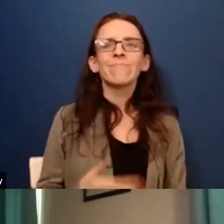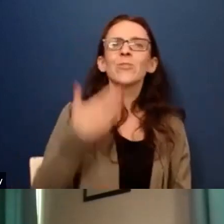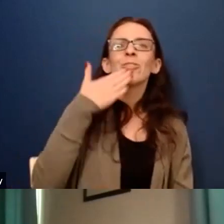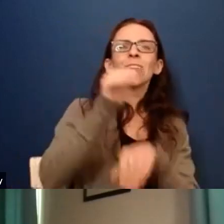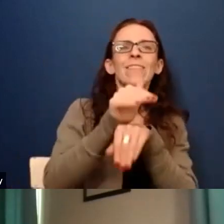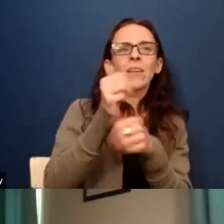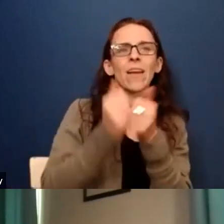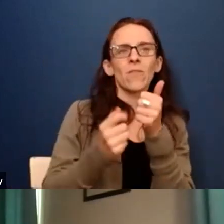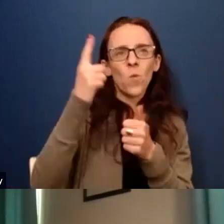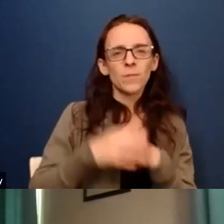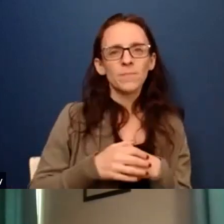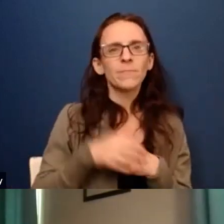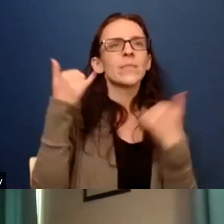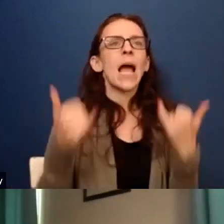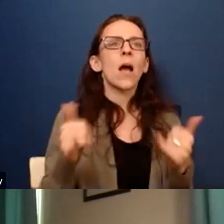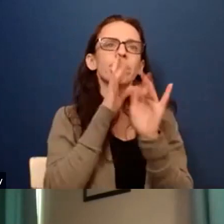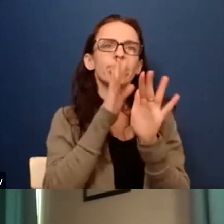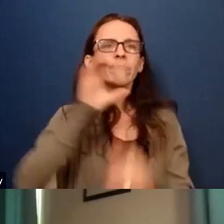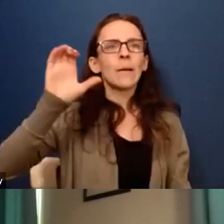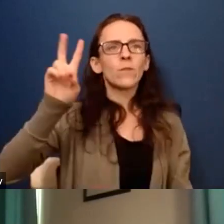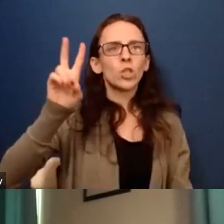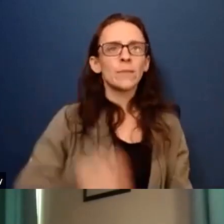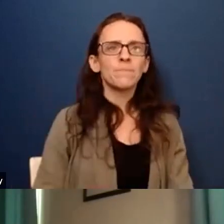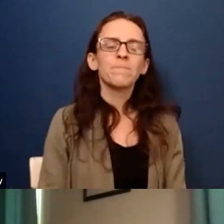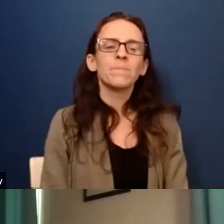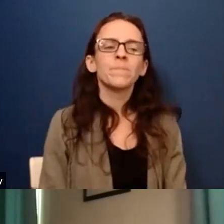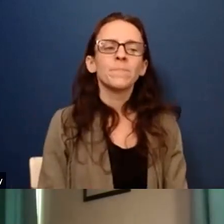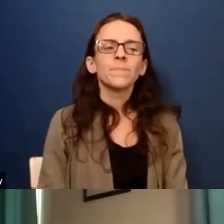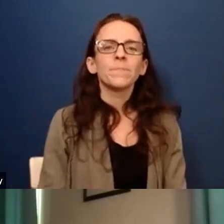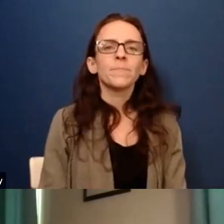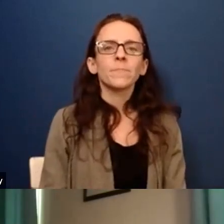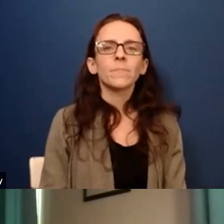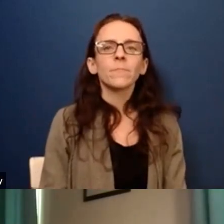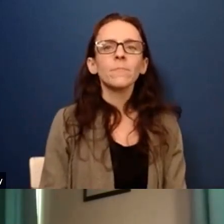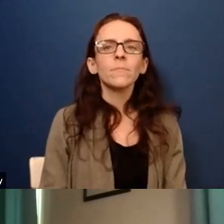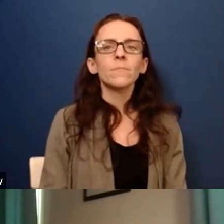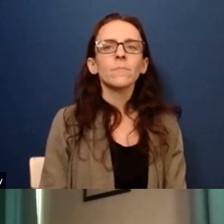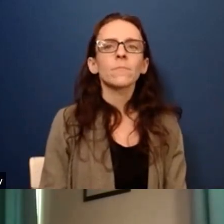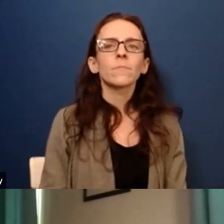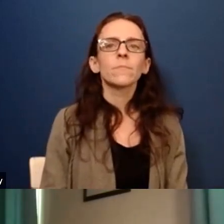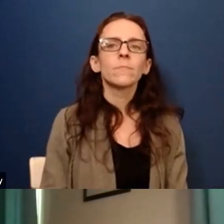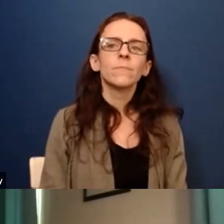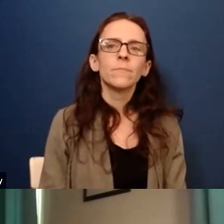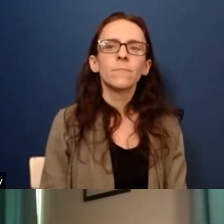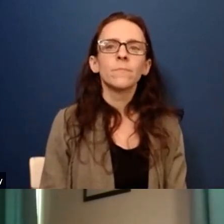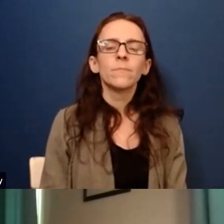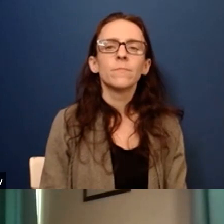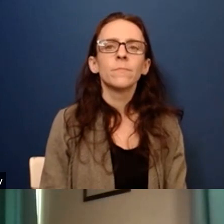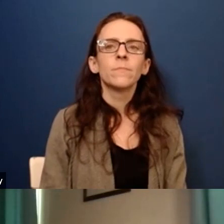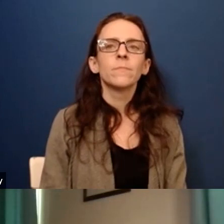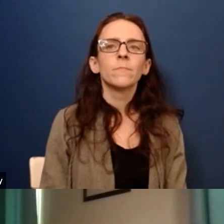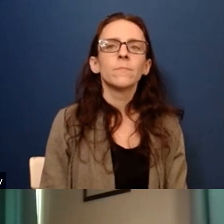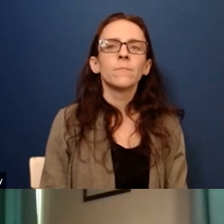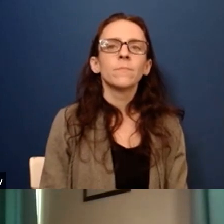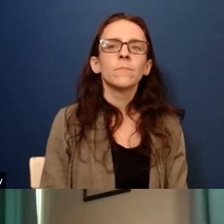everyone. Boa tarde, meu nome é Josiane, é minha intérprete de crioulo. Para que a reunião ali, para obter acesso à interpretação simultânea,